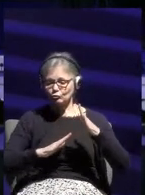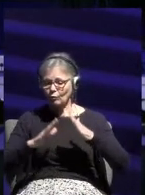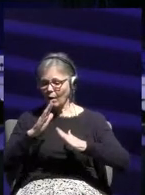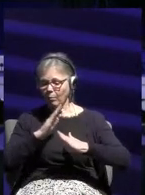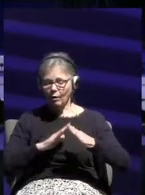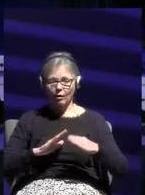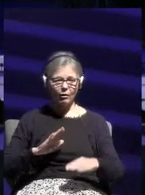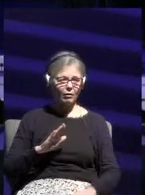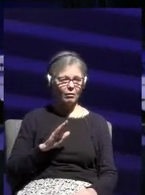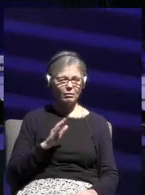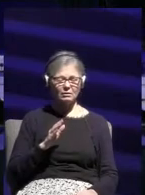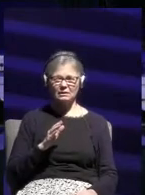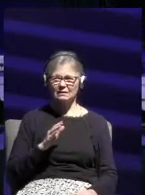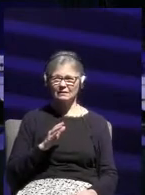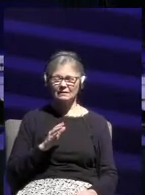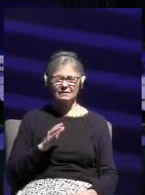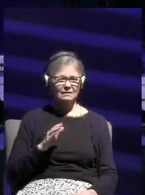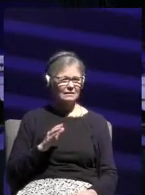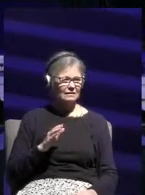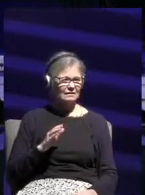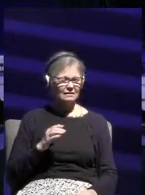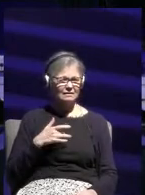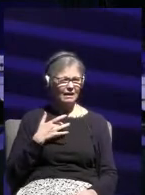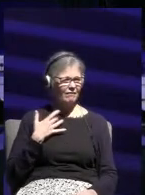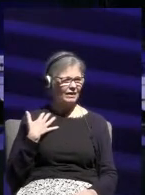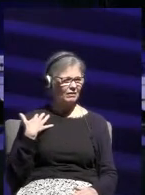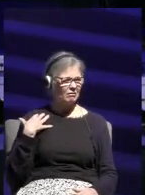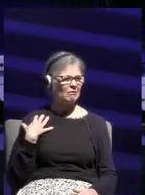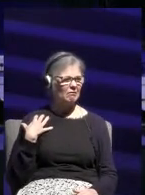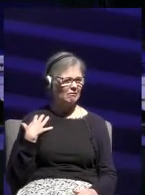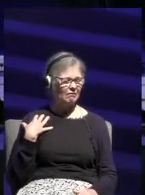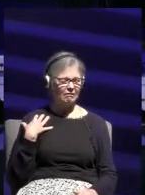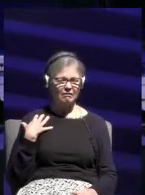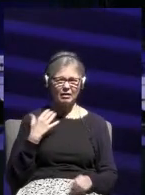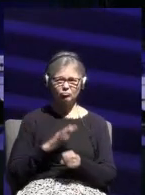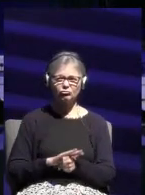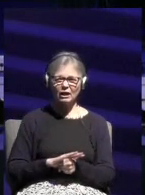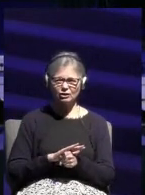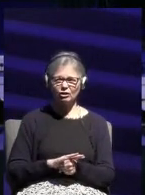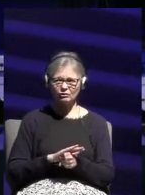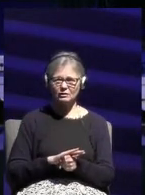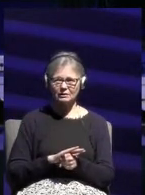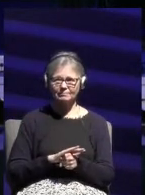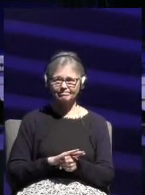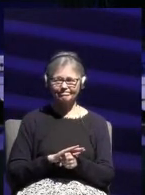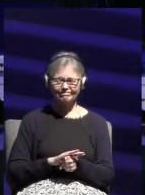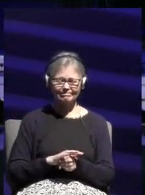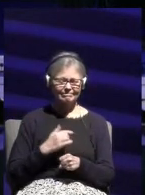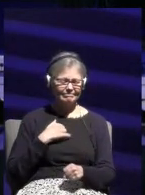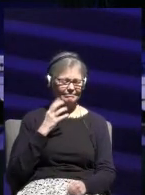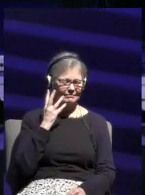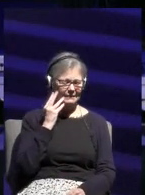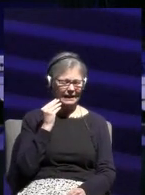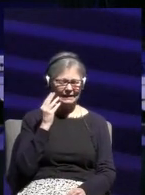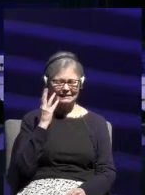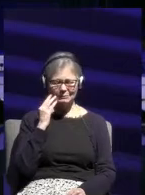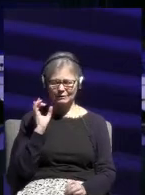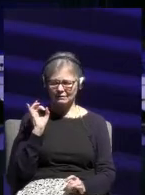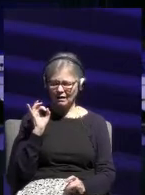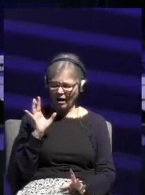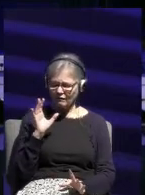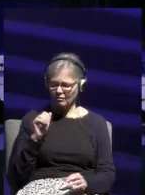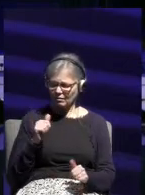and we might be weighed down. We might have pressures that we're experiencing in our